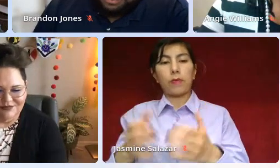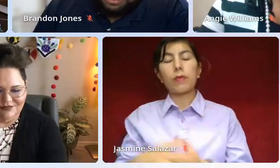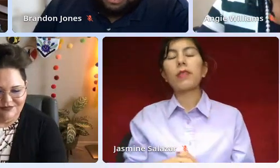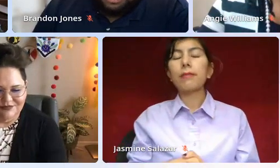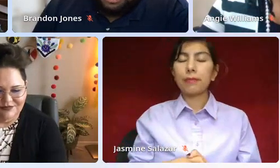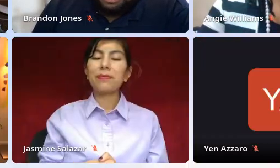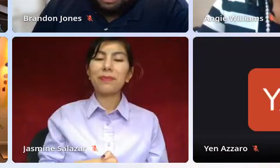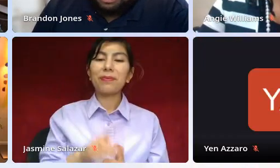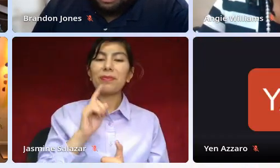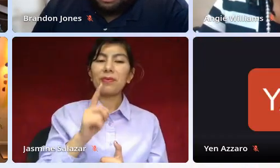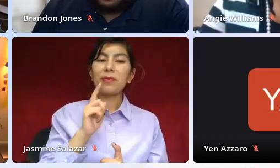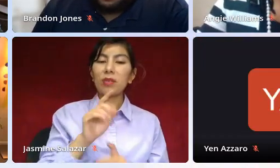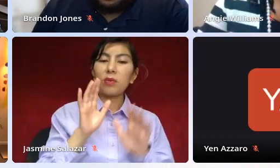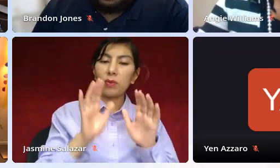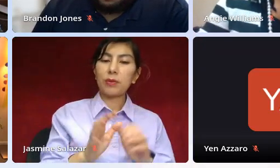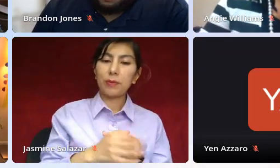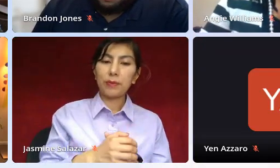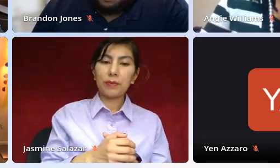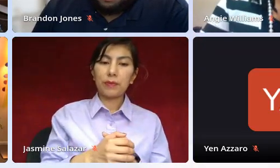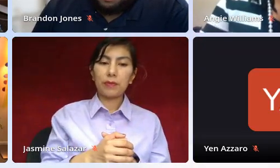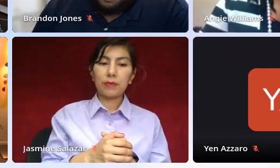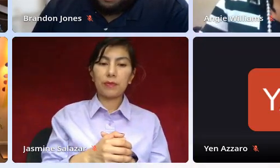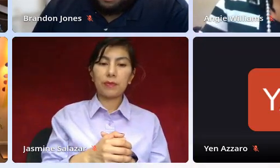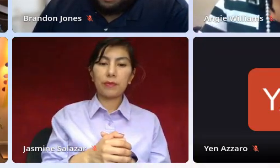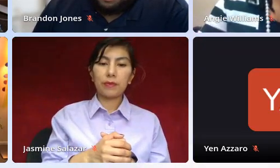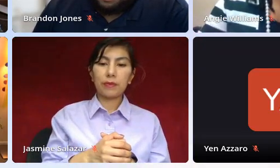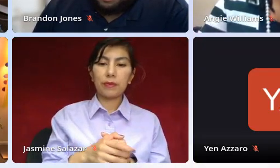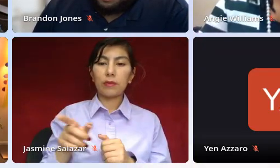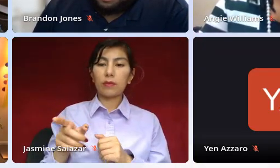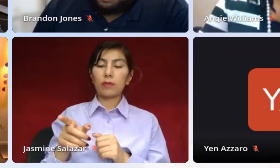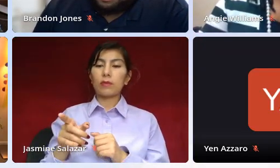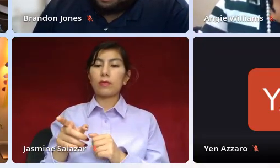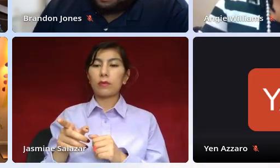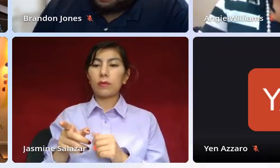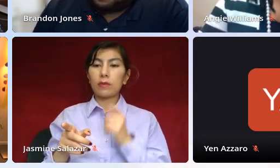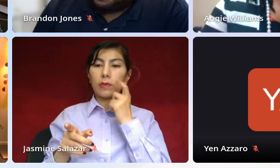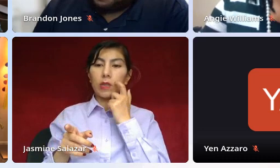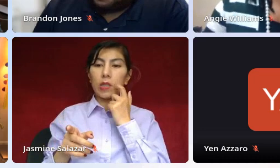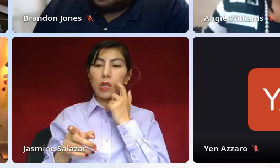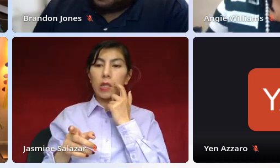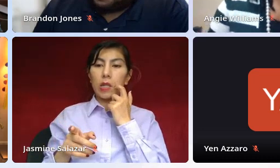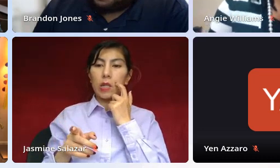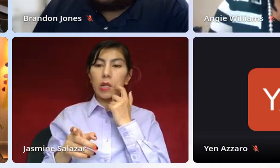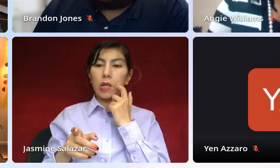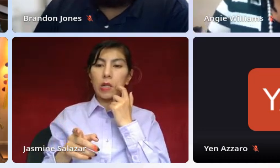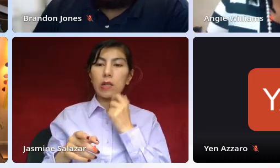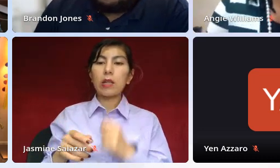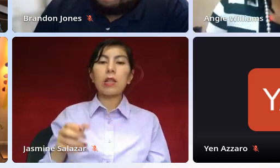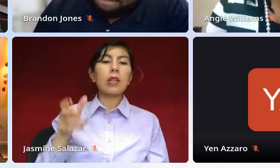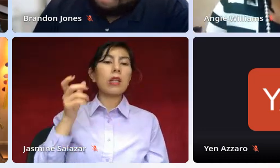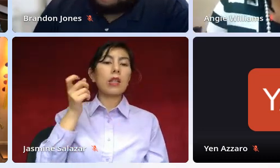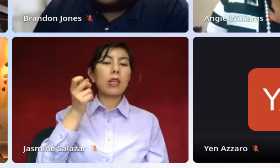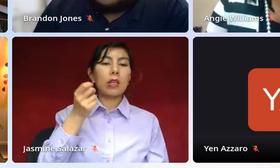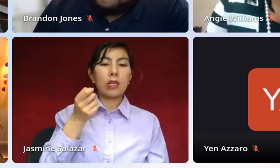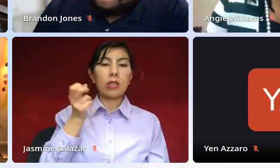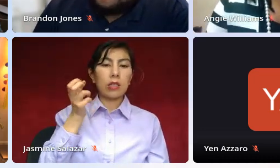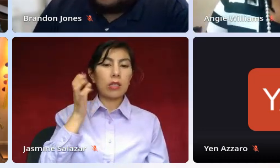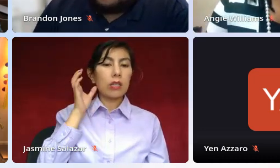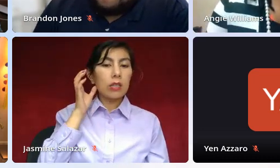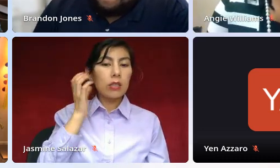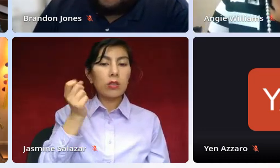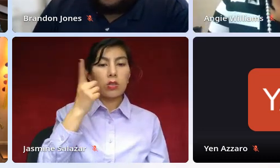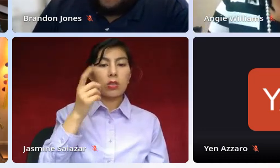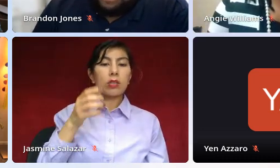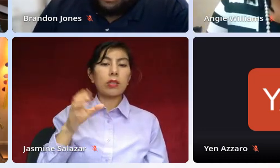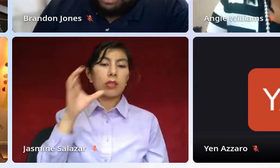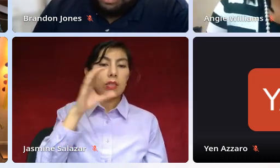great, Angie. Jessica in response said recovery oriented language, listening to understand, seeking to understand. And